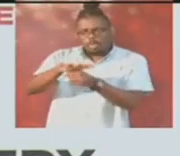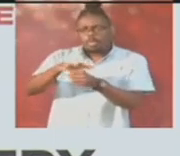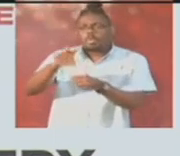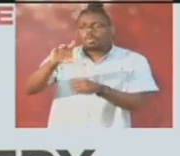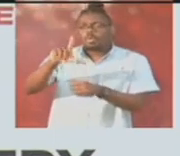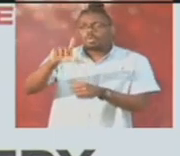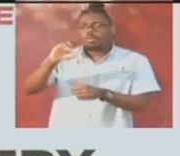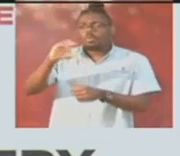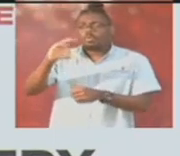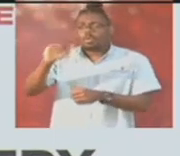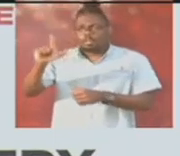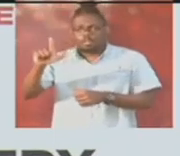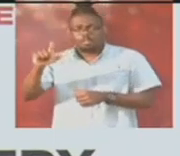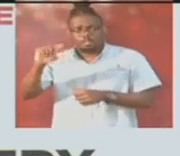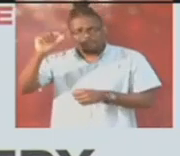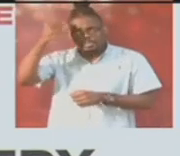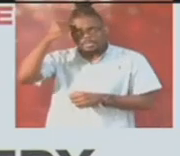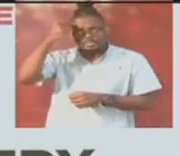parliamentarians,